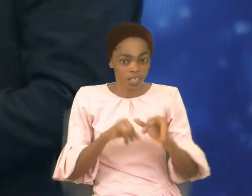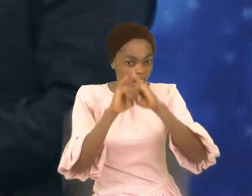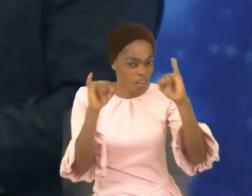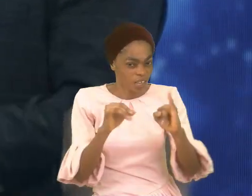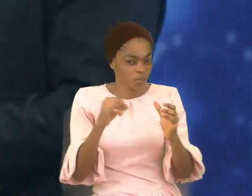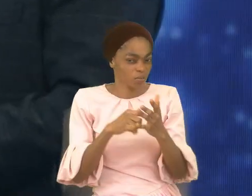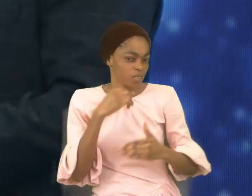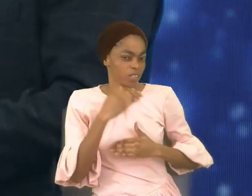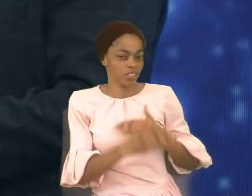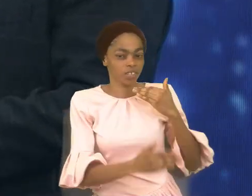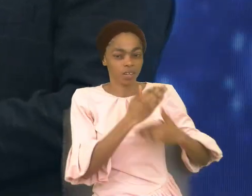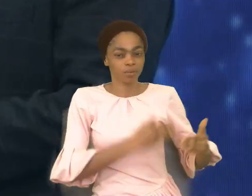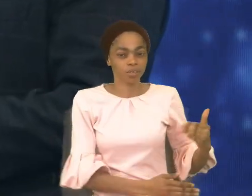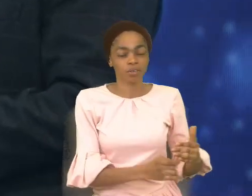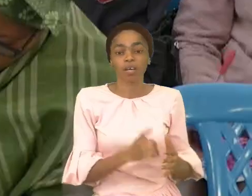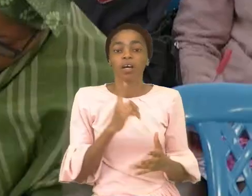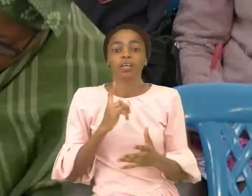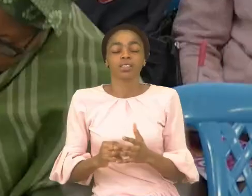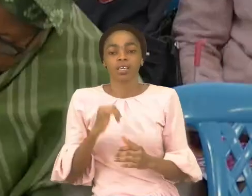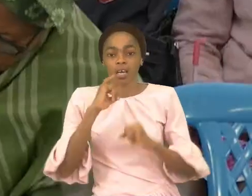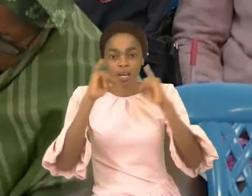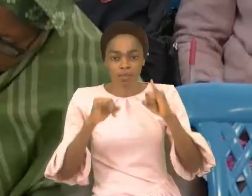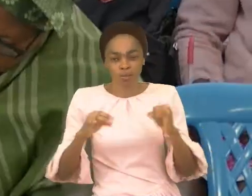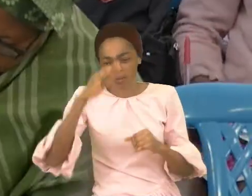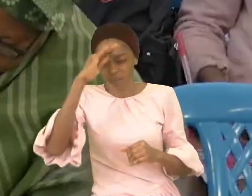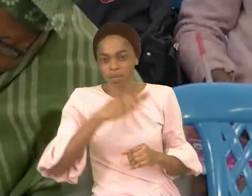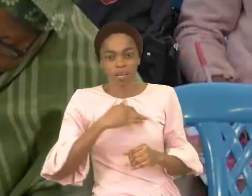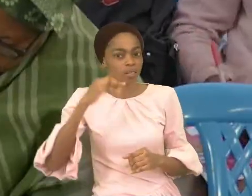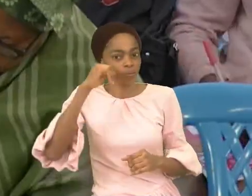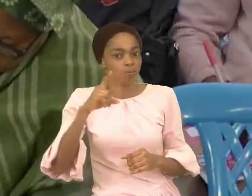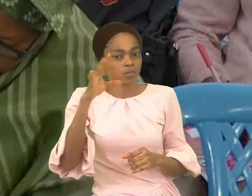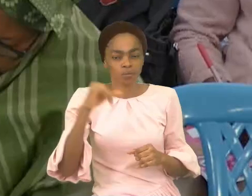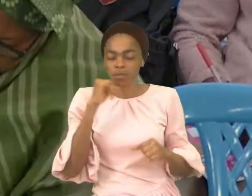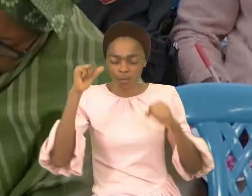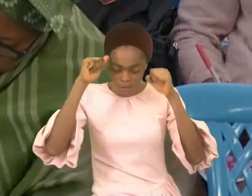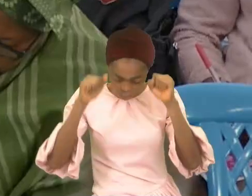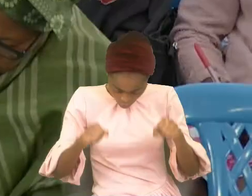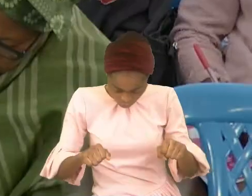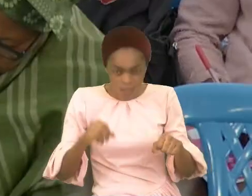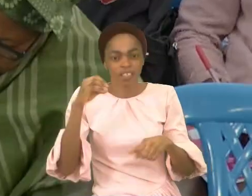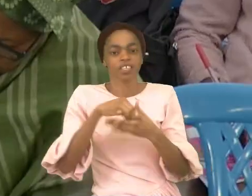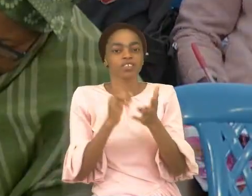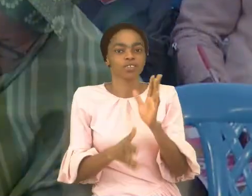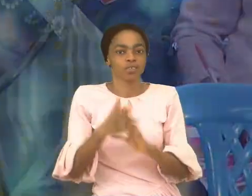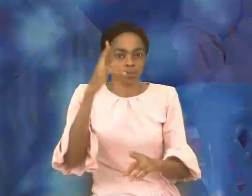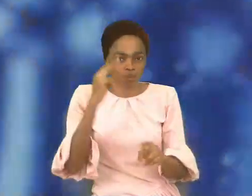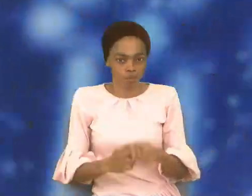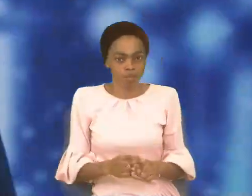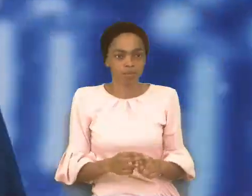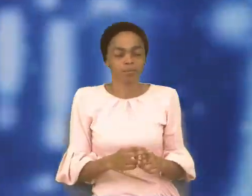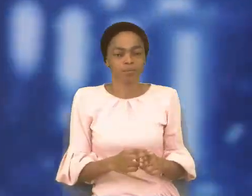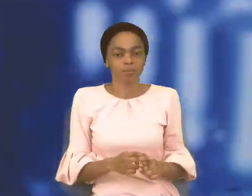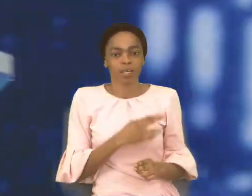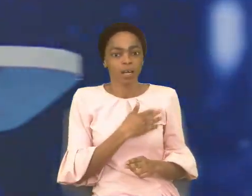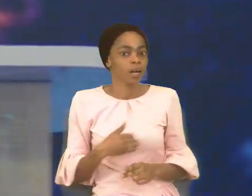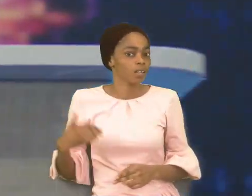will not bow down in Jesus' name. And there were some sycophants there.